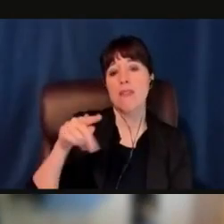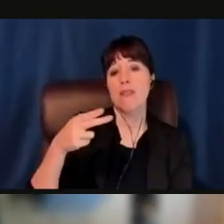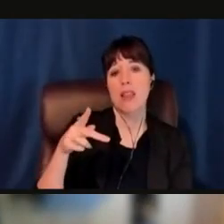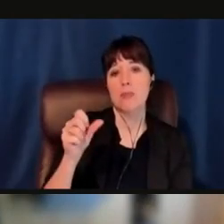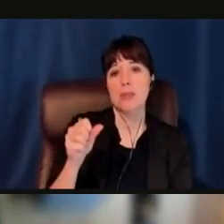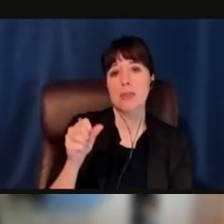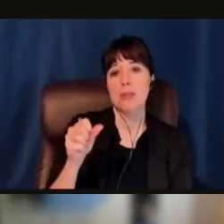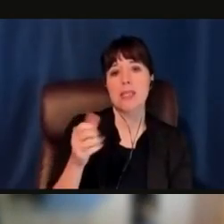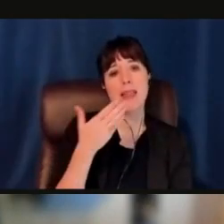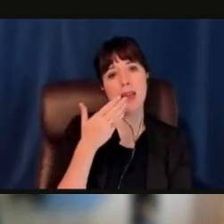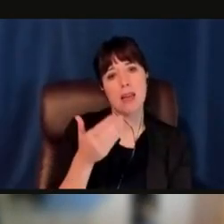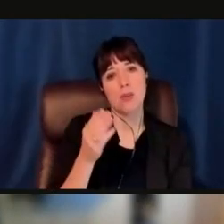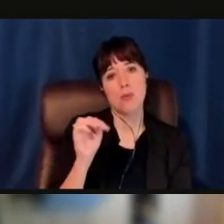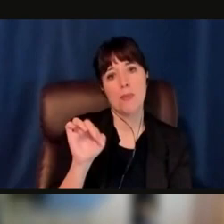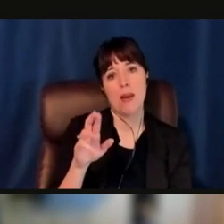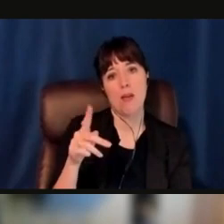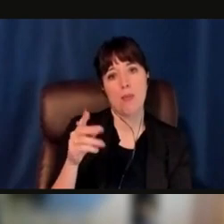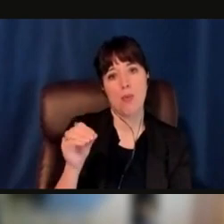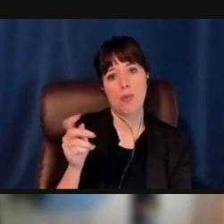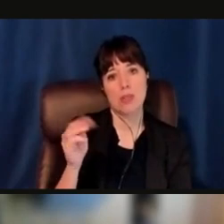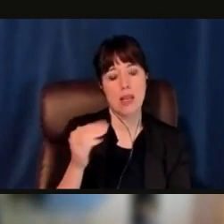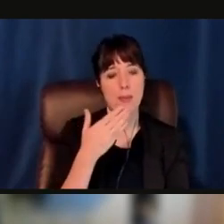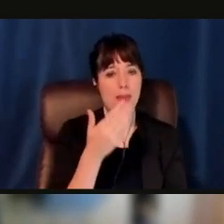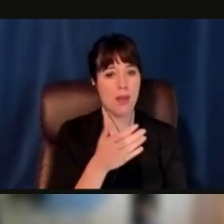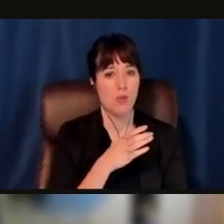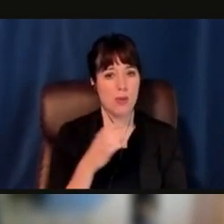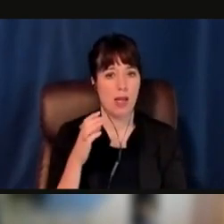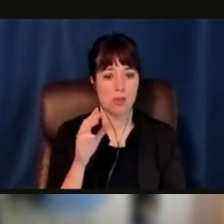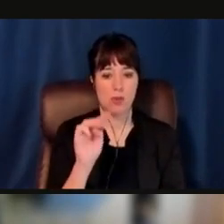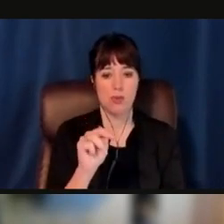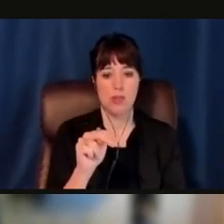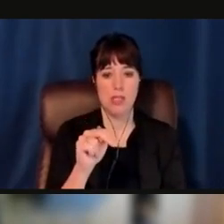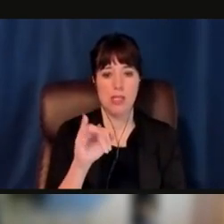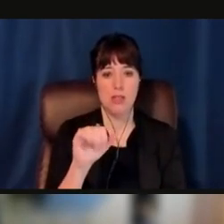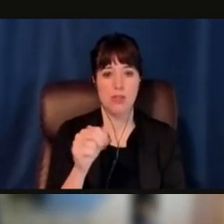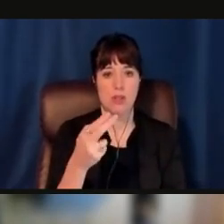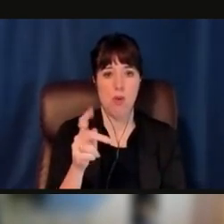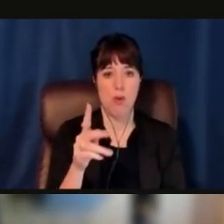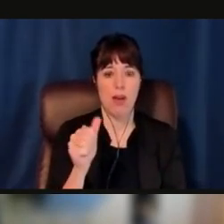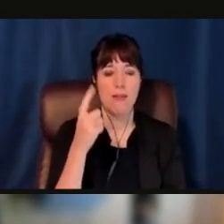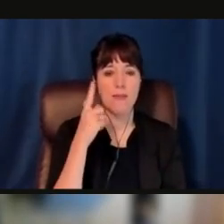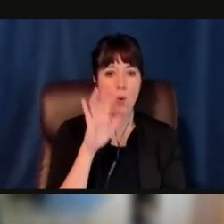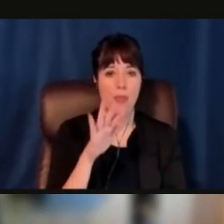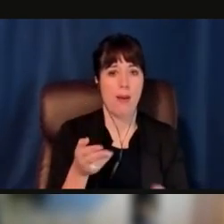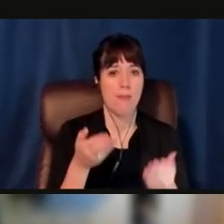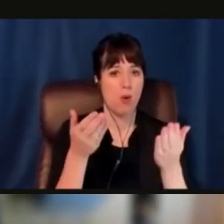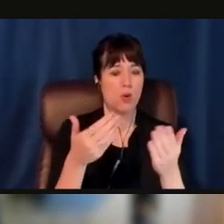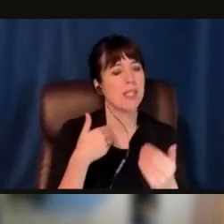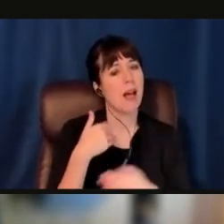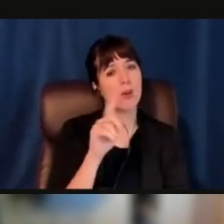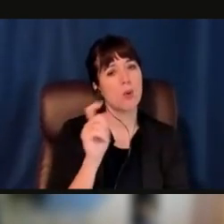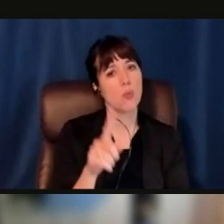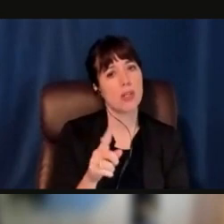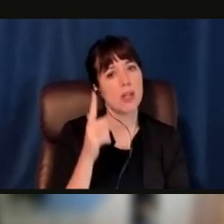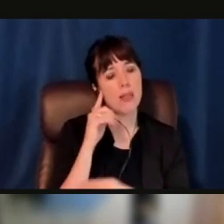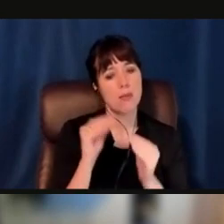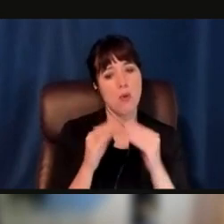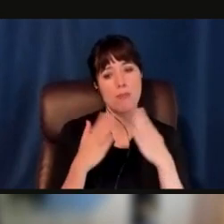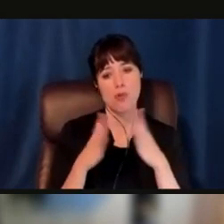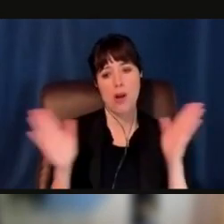Thank you, Mayor Pro Tem, and thank you, Councilor Nishioka, for the motion. I do have a question. I think broadly